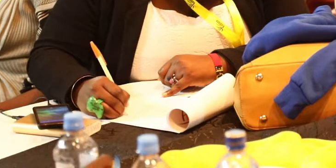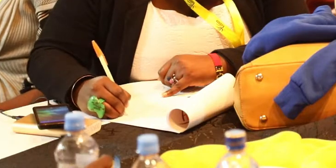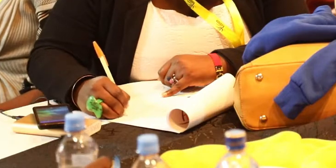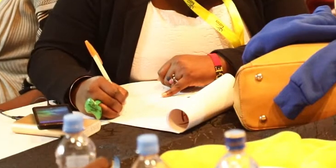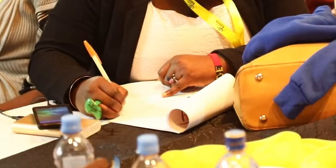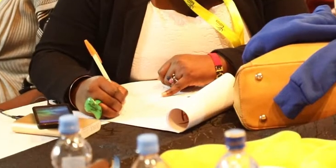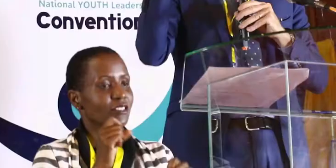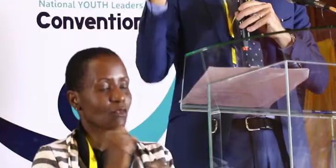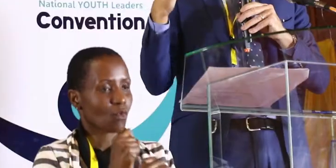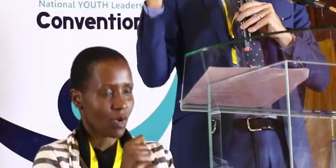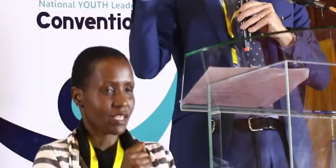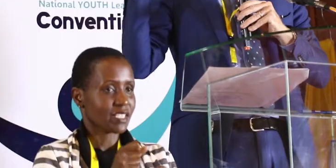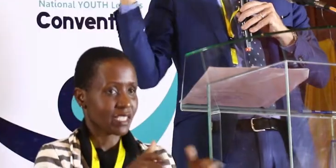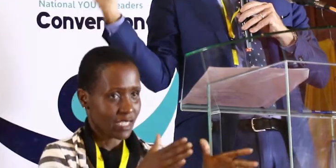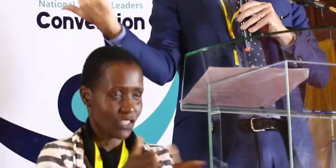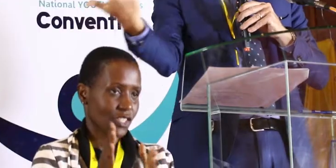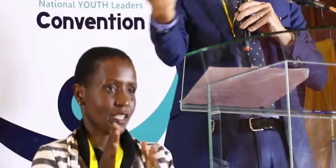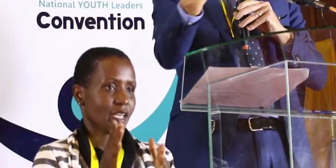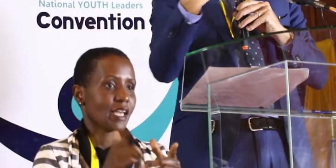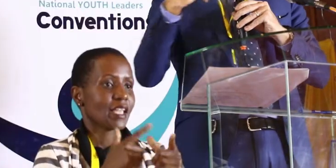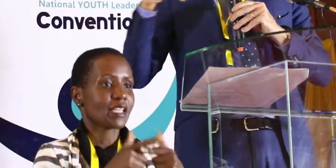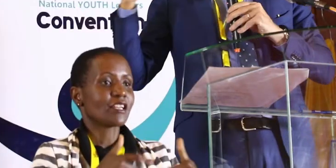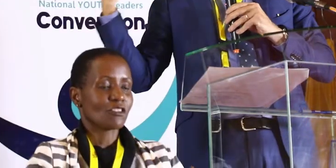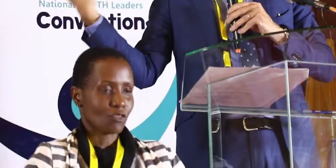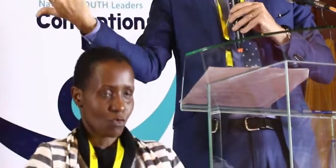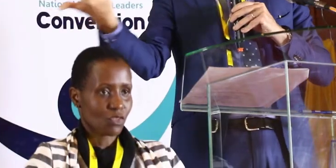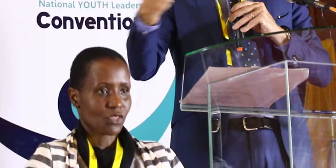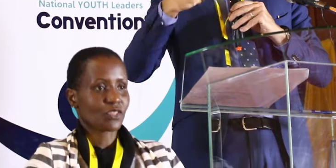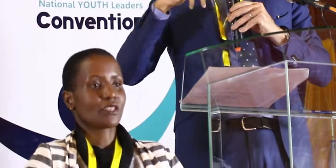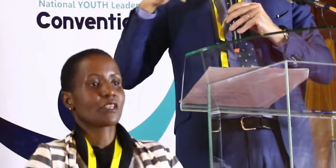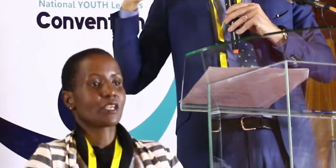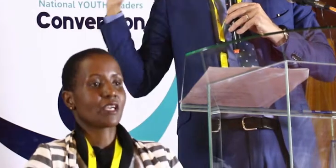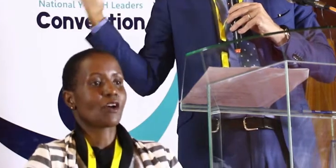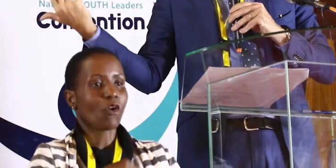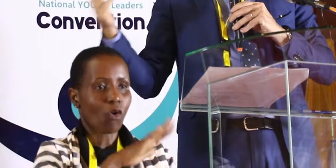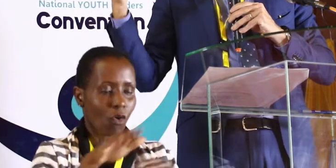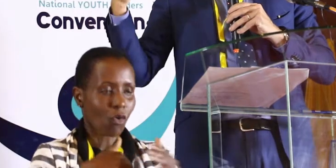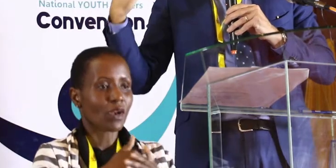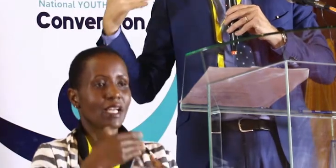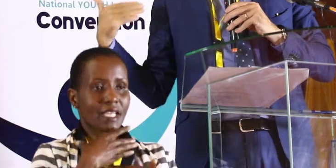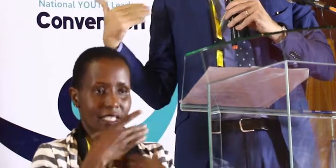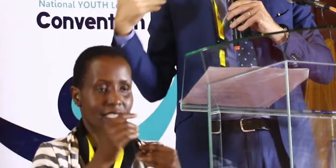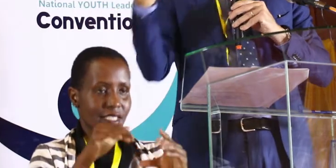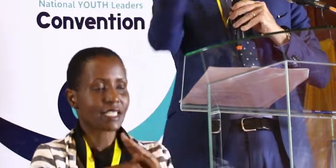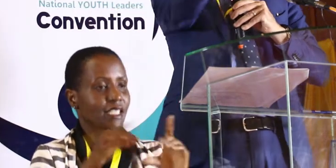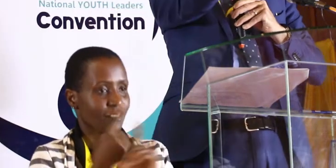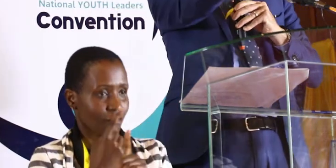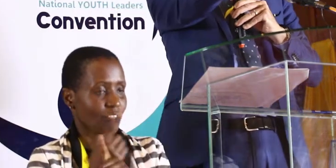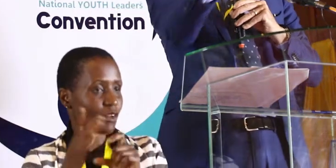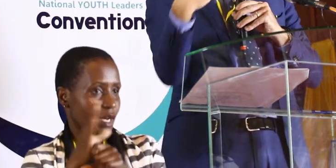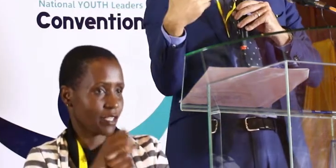work strategically so that the youth fabrics, the knowledge fabrics, the interest organizations